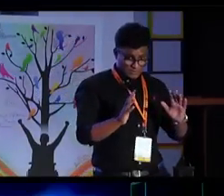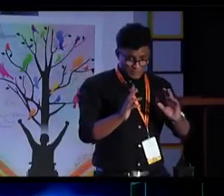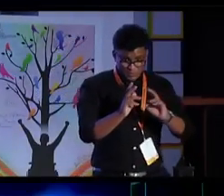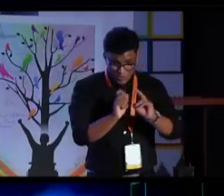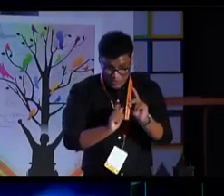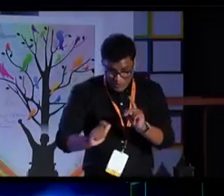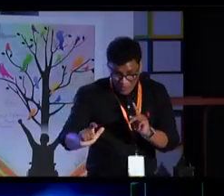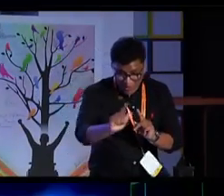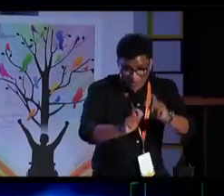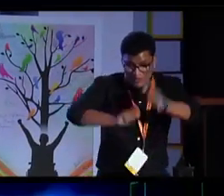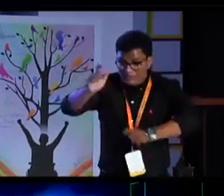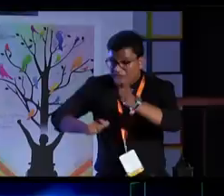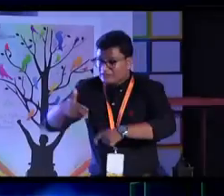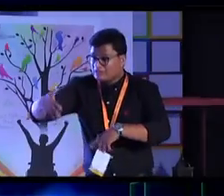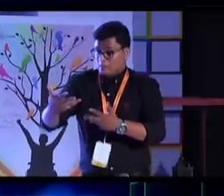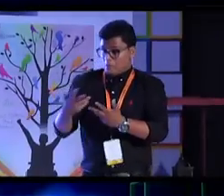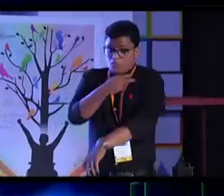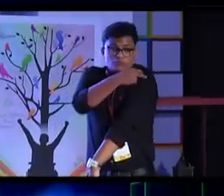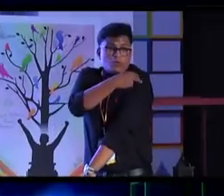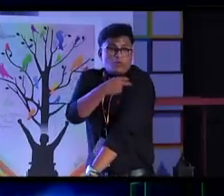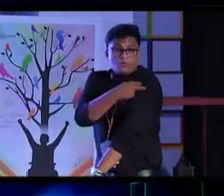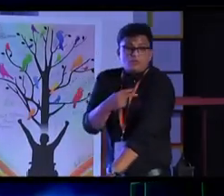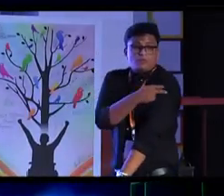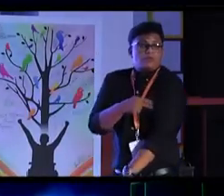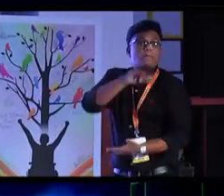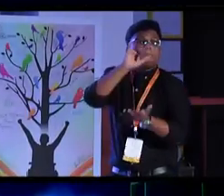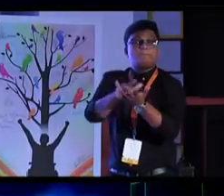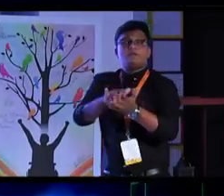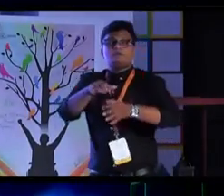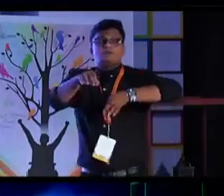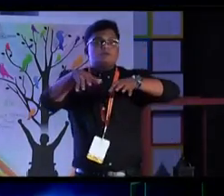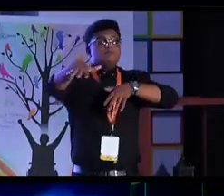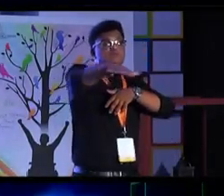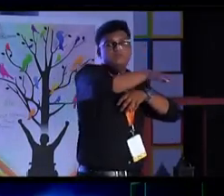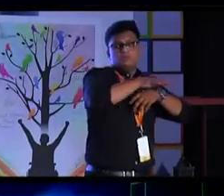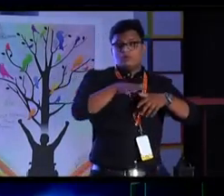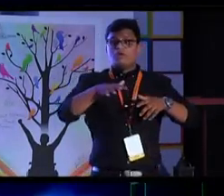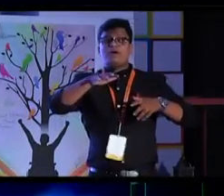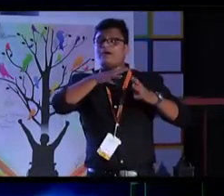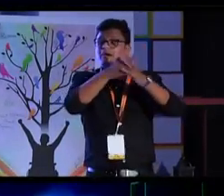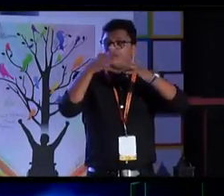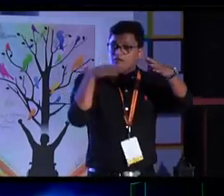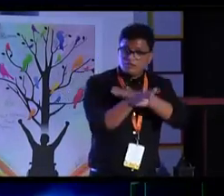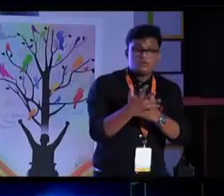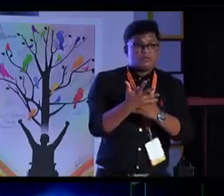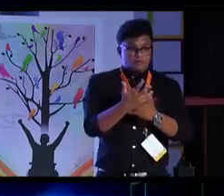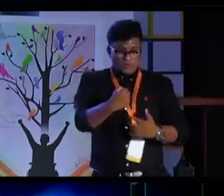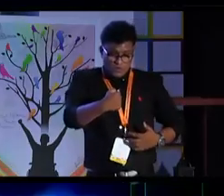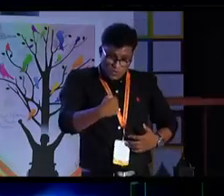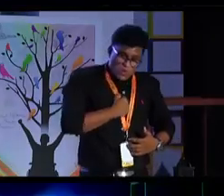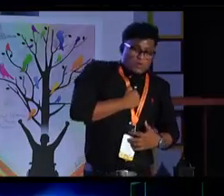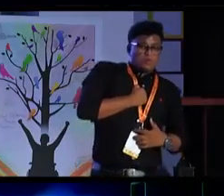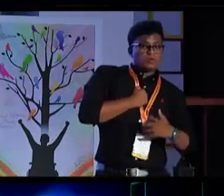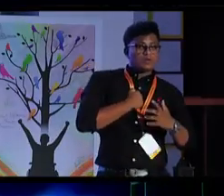also inspired hundreds of volunteers across 10 states and several cities in the US to take this as their own mission to make